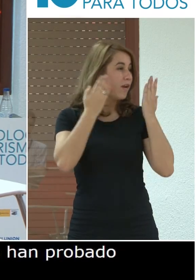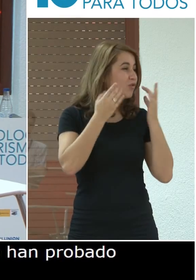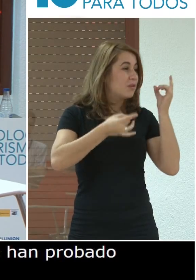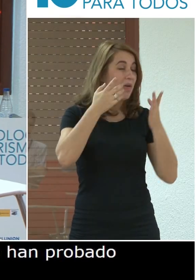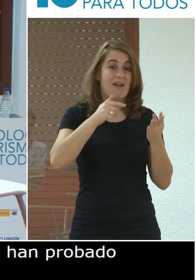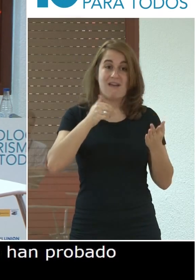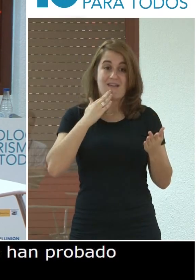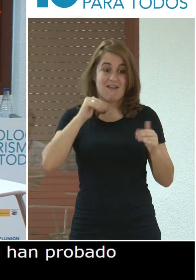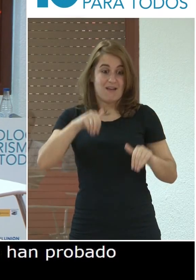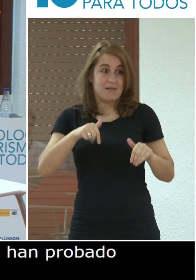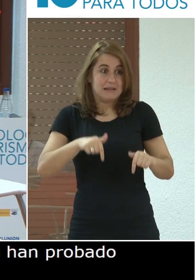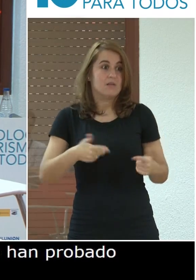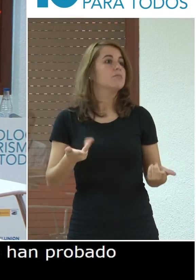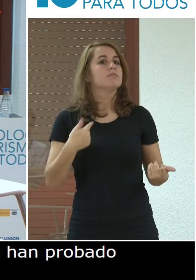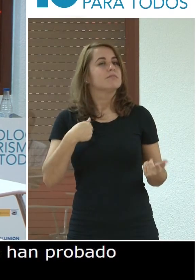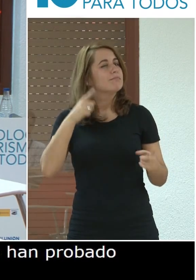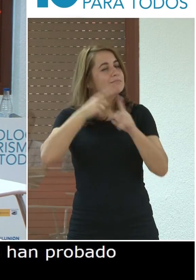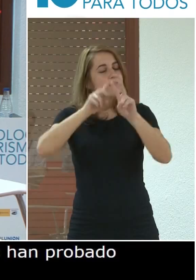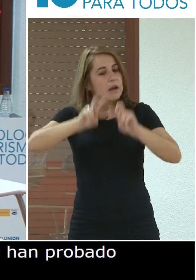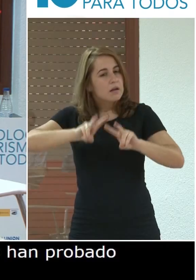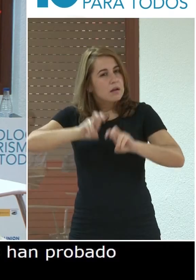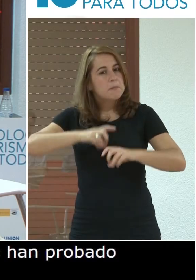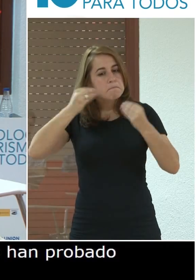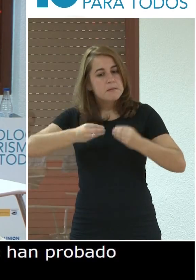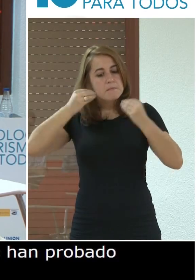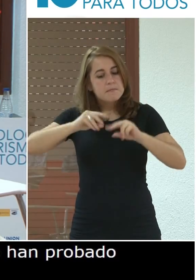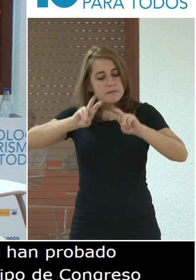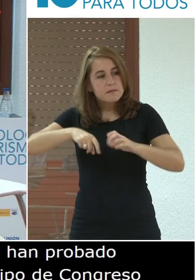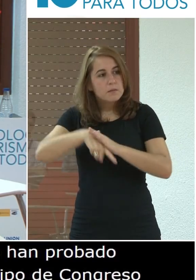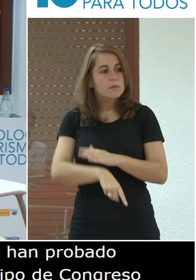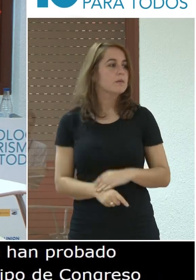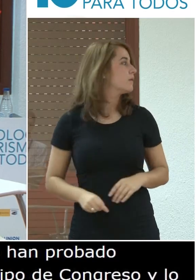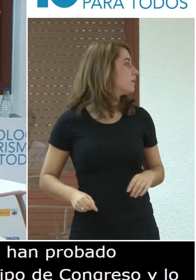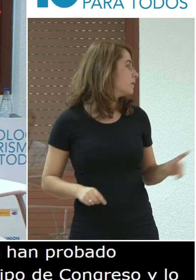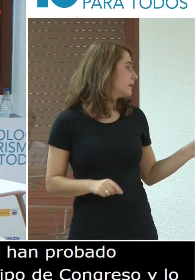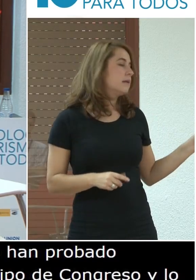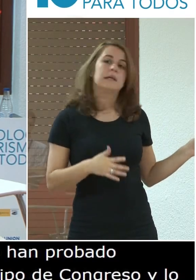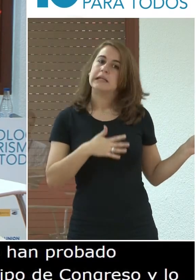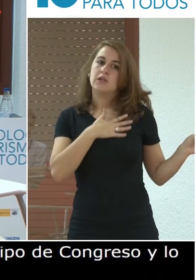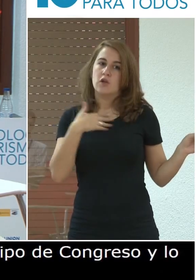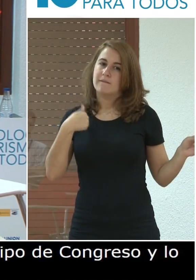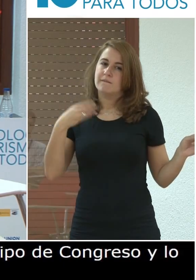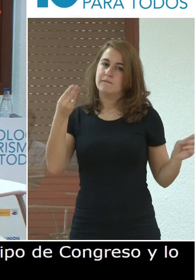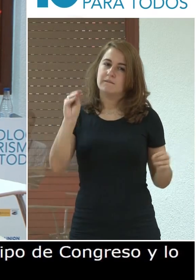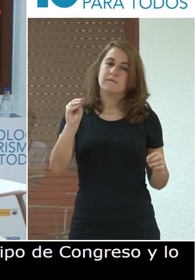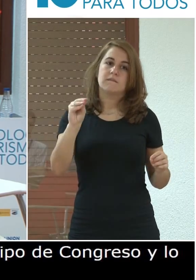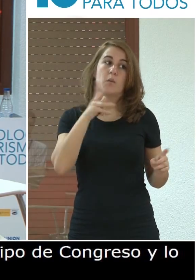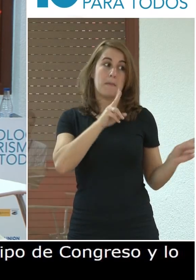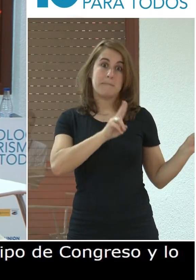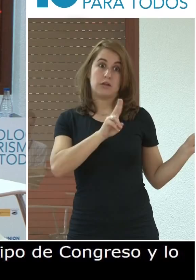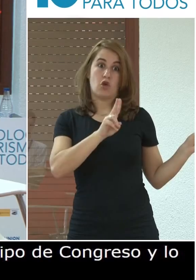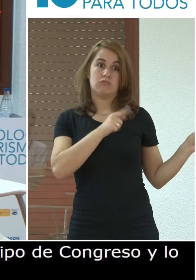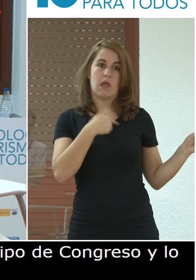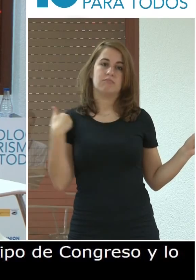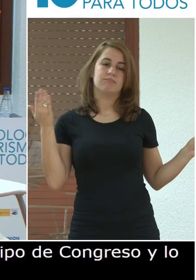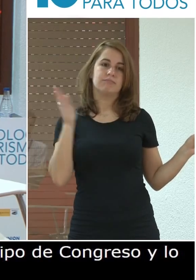That's the purpose of conventions such as this. I just wanted to add, I